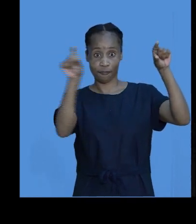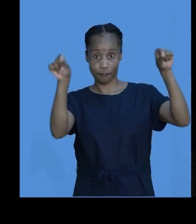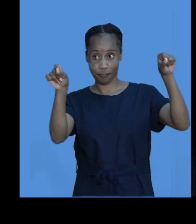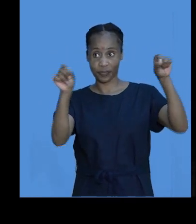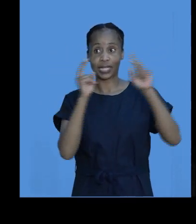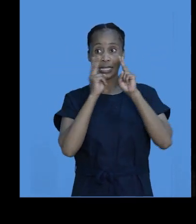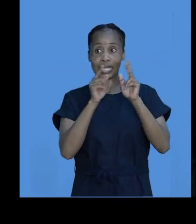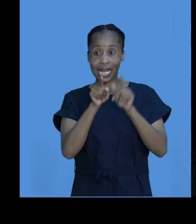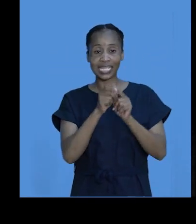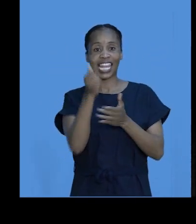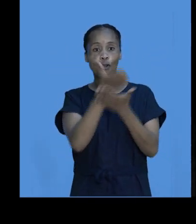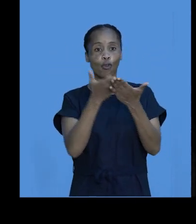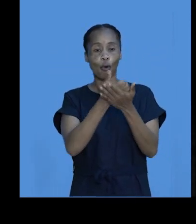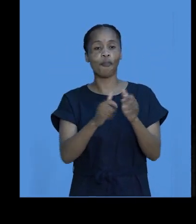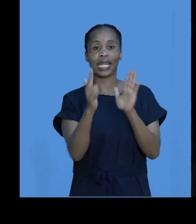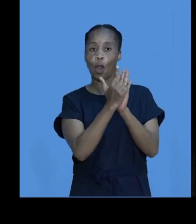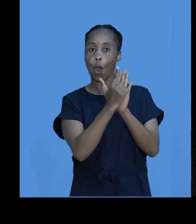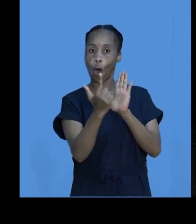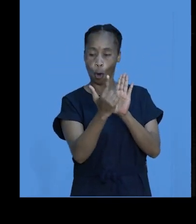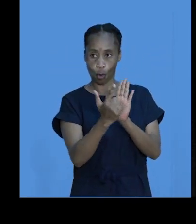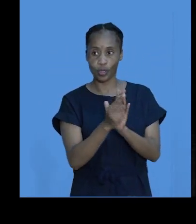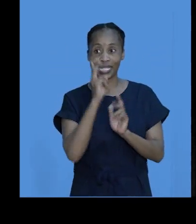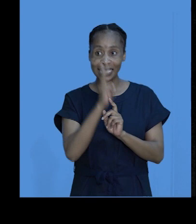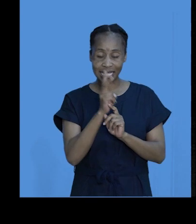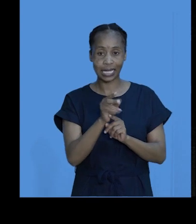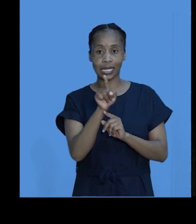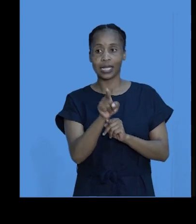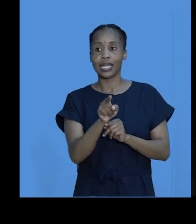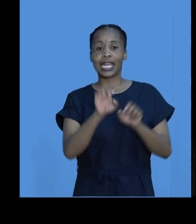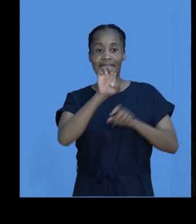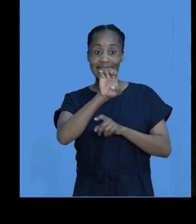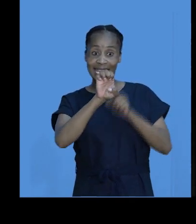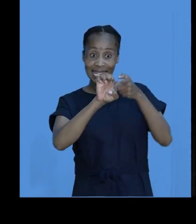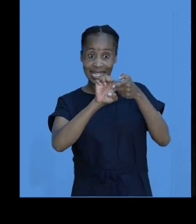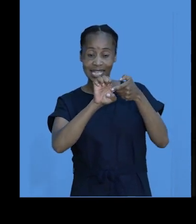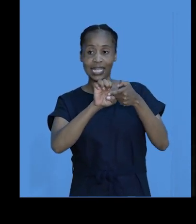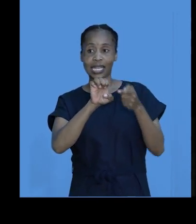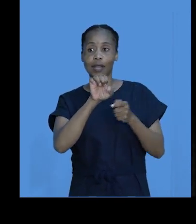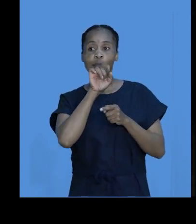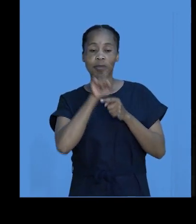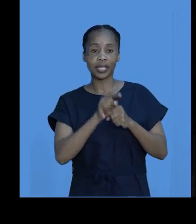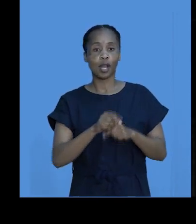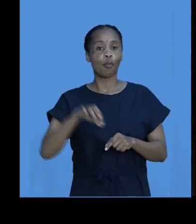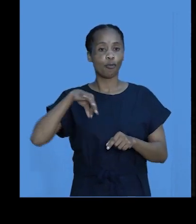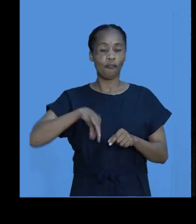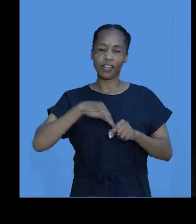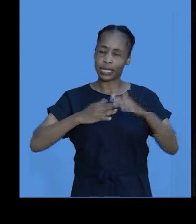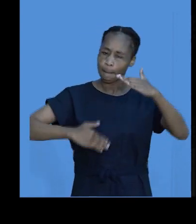can see, guys, from the graph there, this is our profit maximization E there, right? And this is